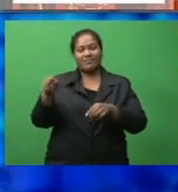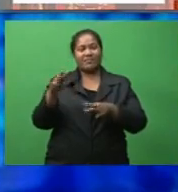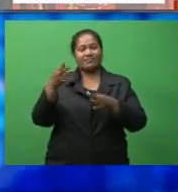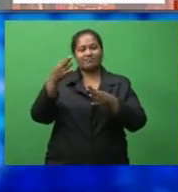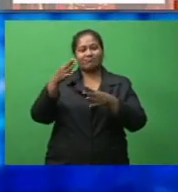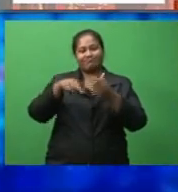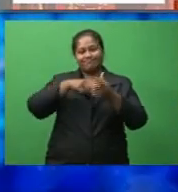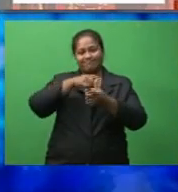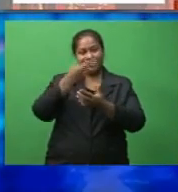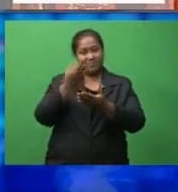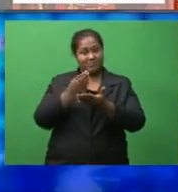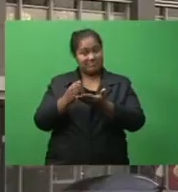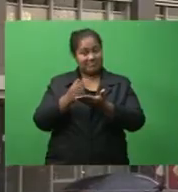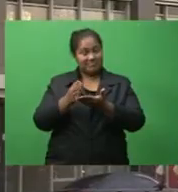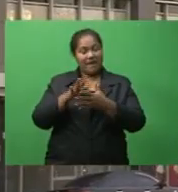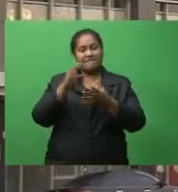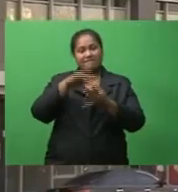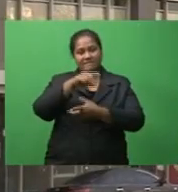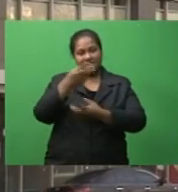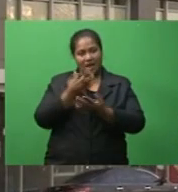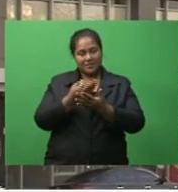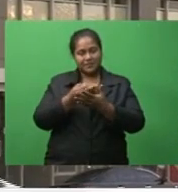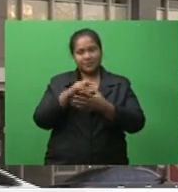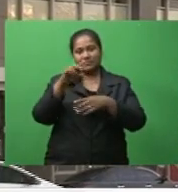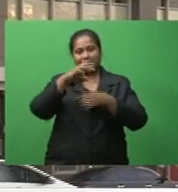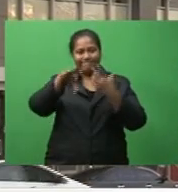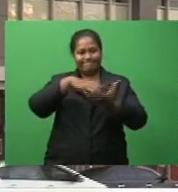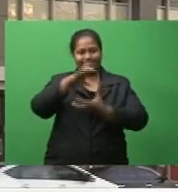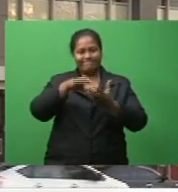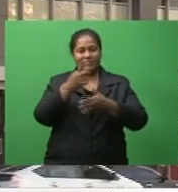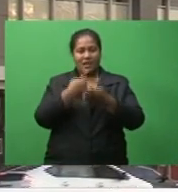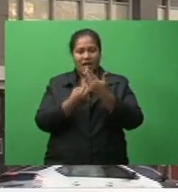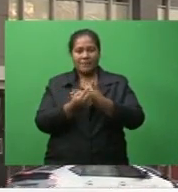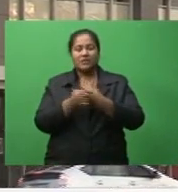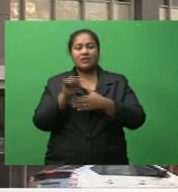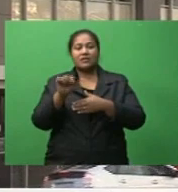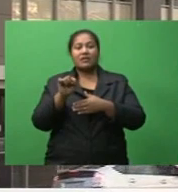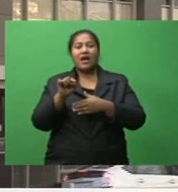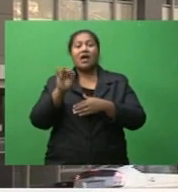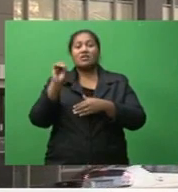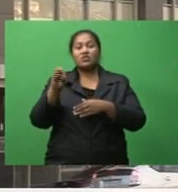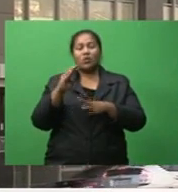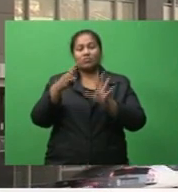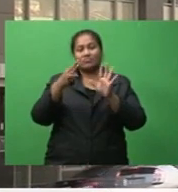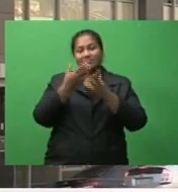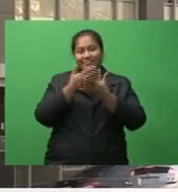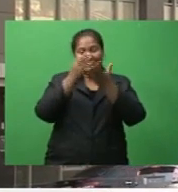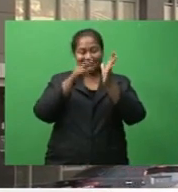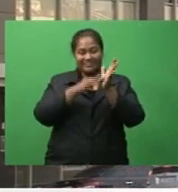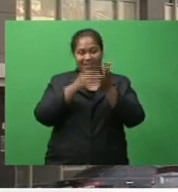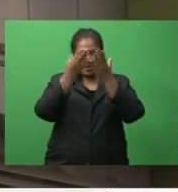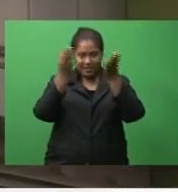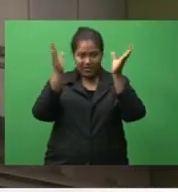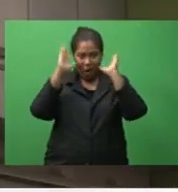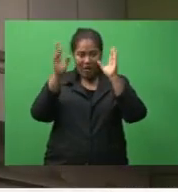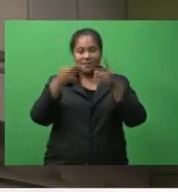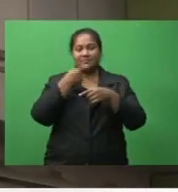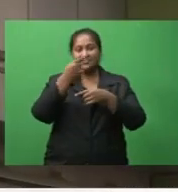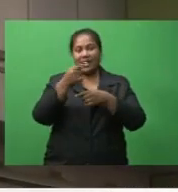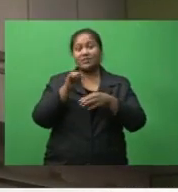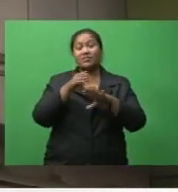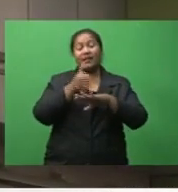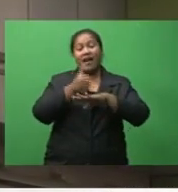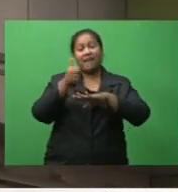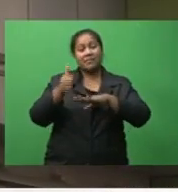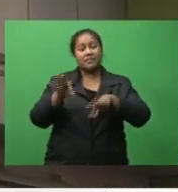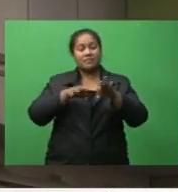Cyclone Winston in 2016. While responding to a question posed by opposition MP Lenora Ngerngere on the government's